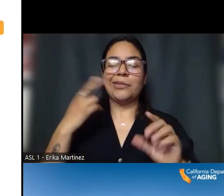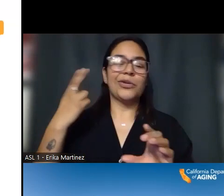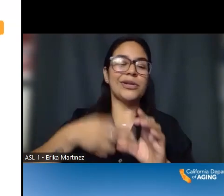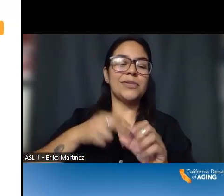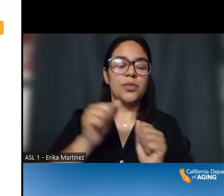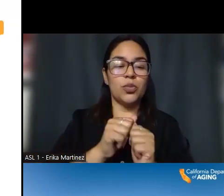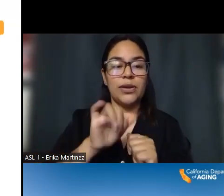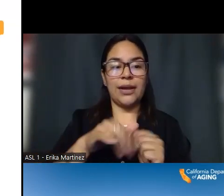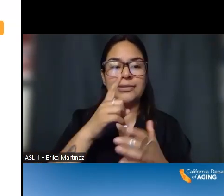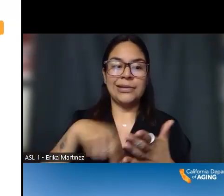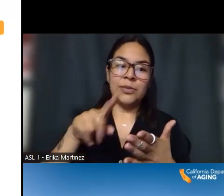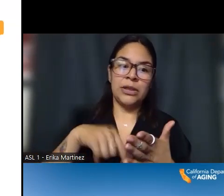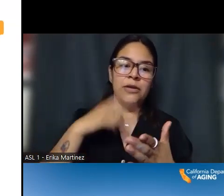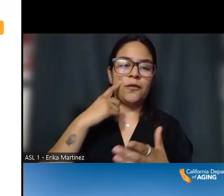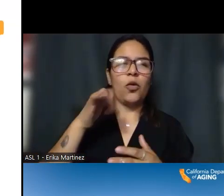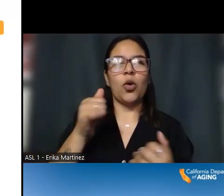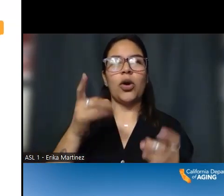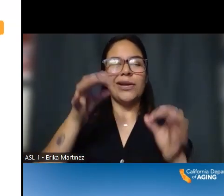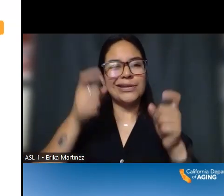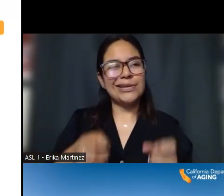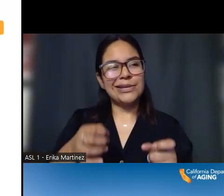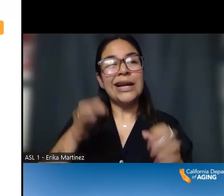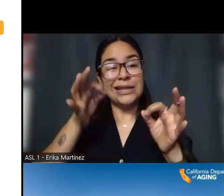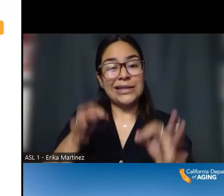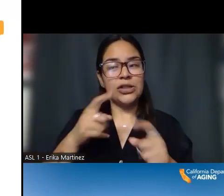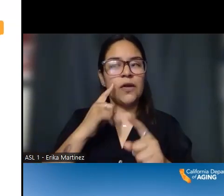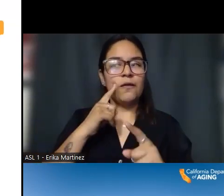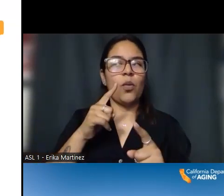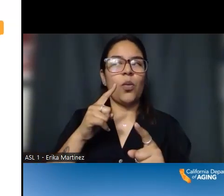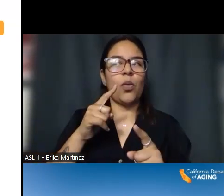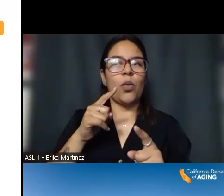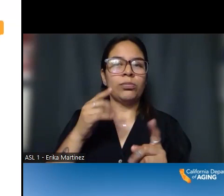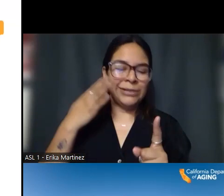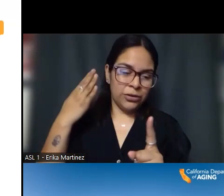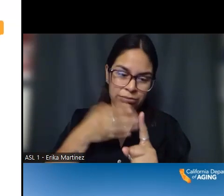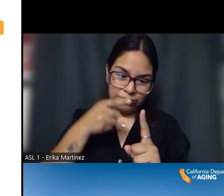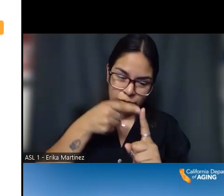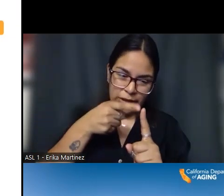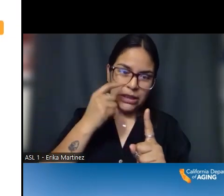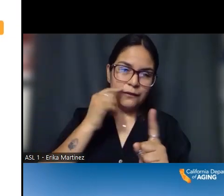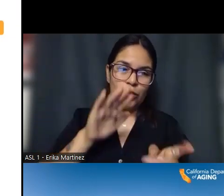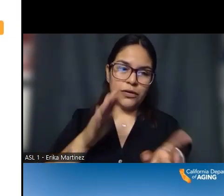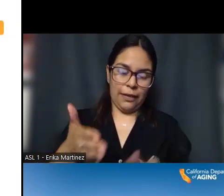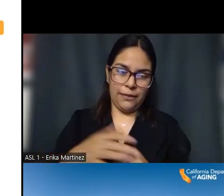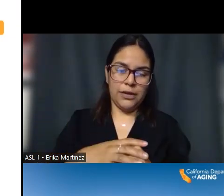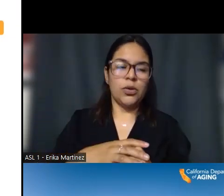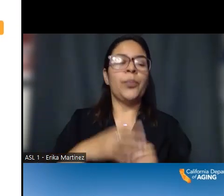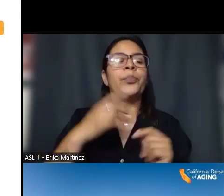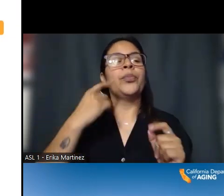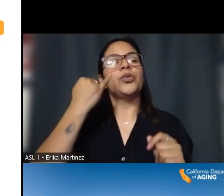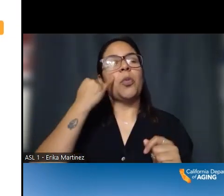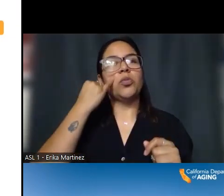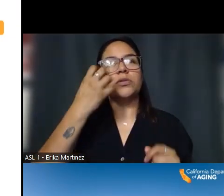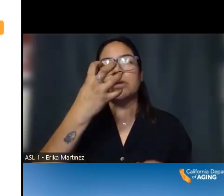team reviews of a decision that would lead directly to death. Some examples of that would be a ventilator that assists with